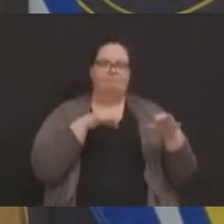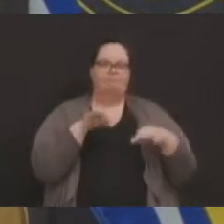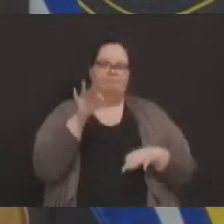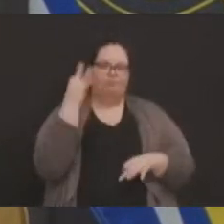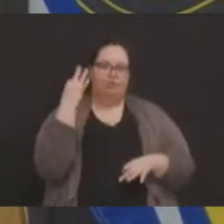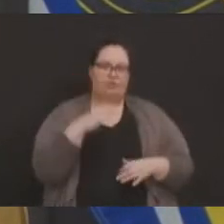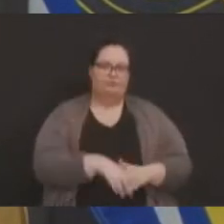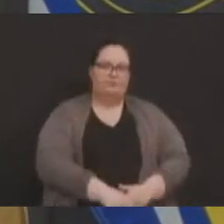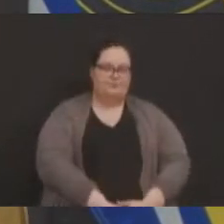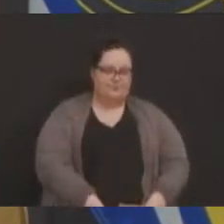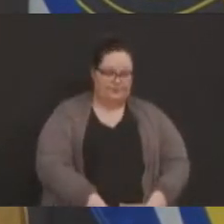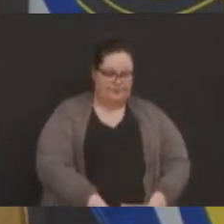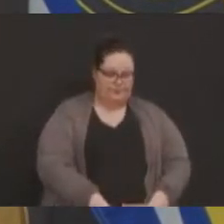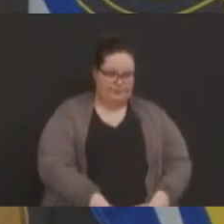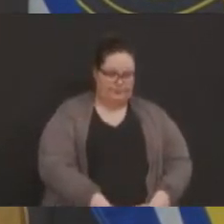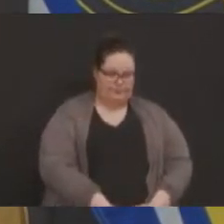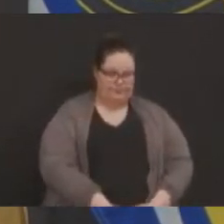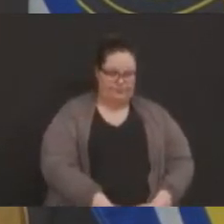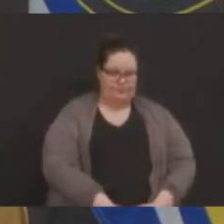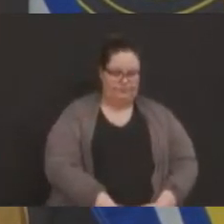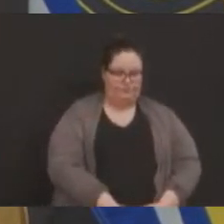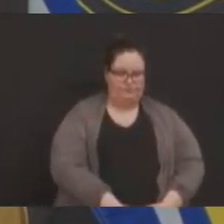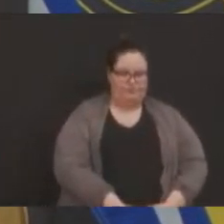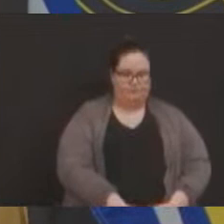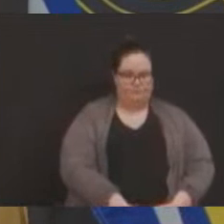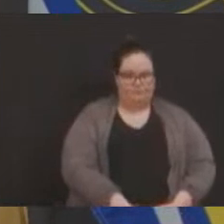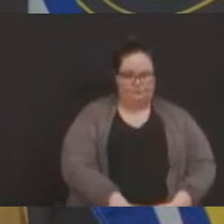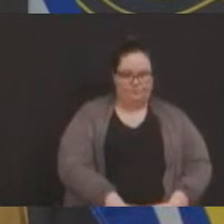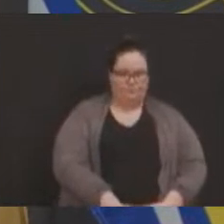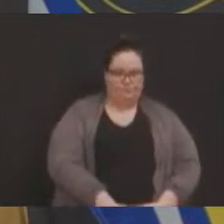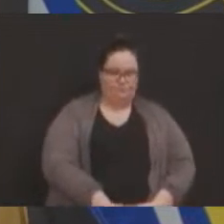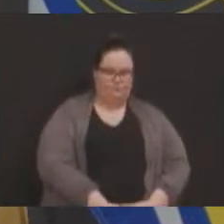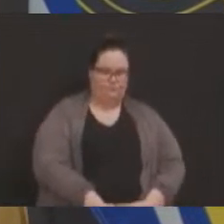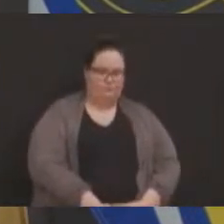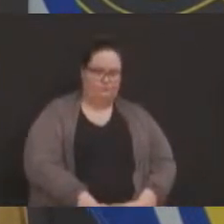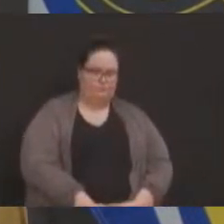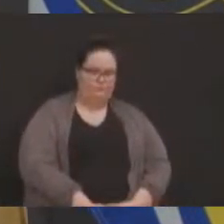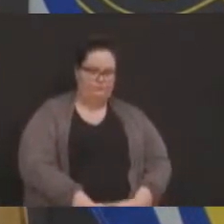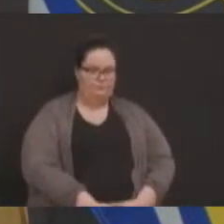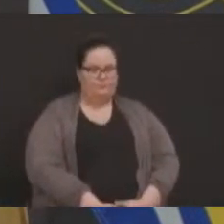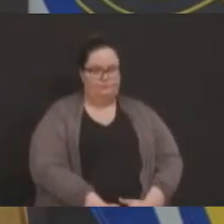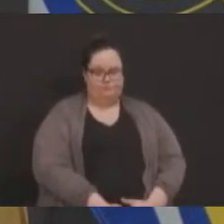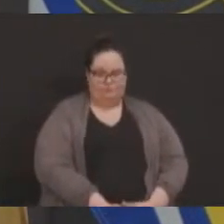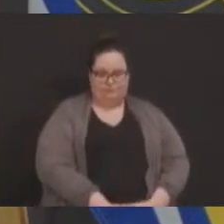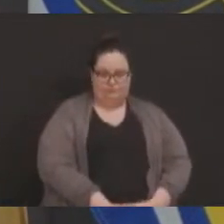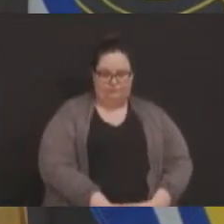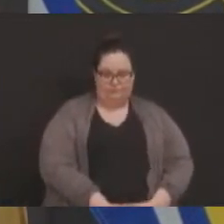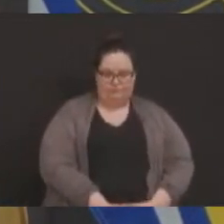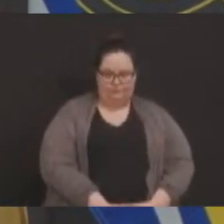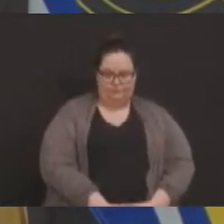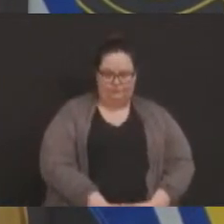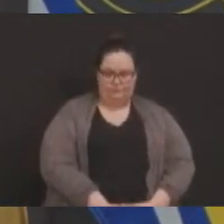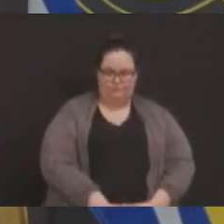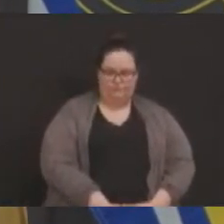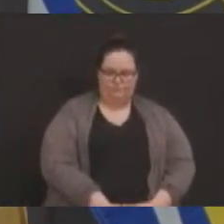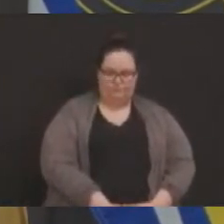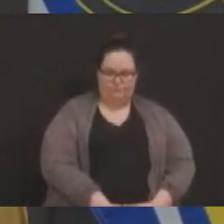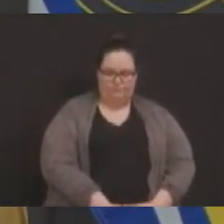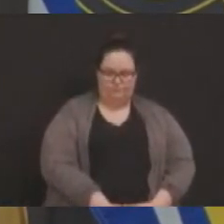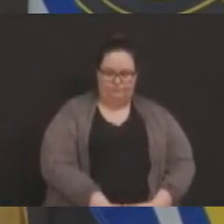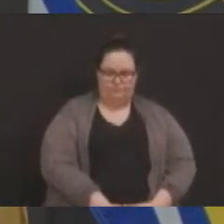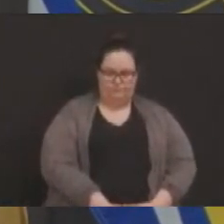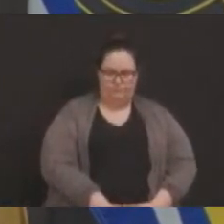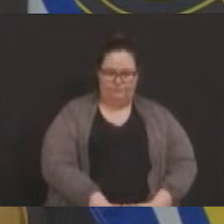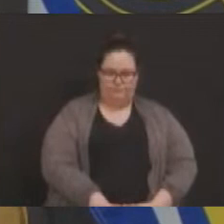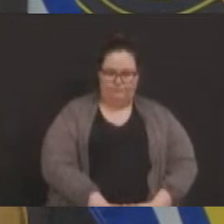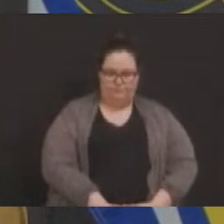langue officielle de votre choix. Chaque journaliste aura une question et un suivi. Voulez-vous